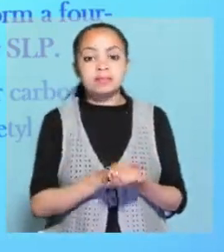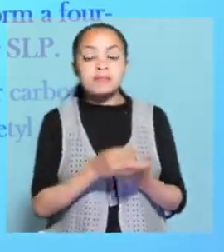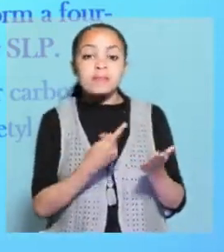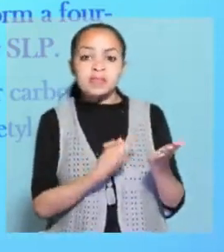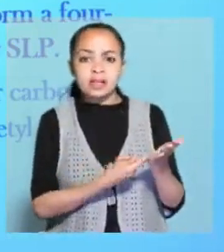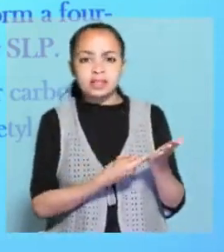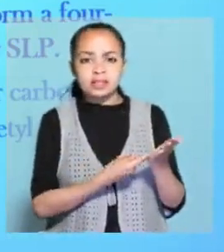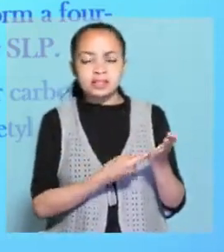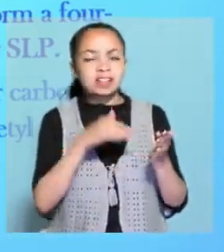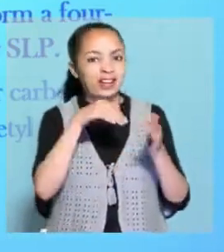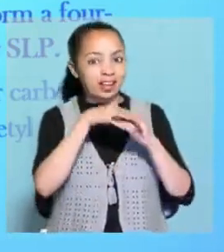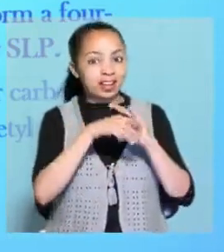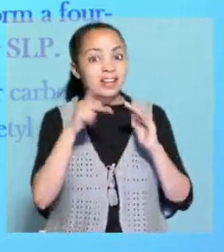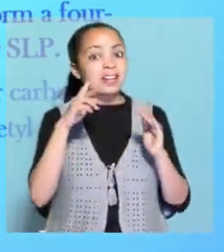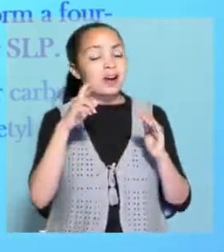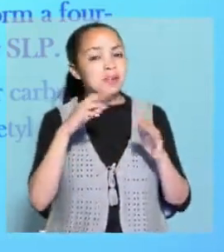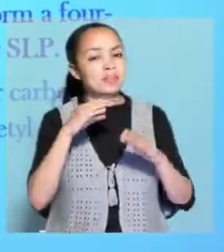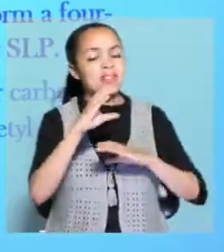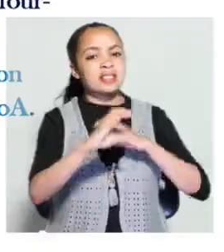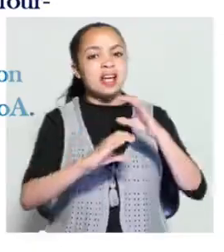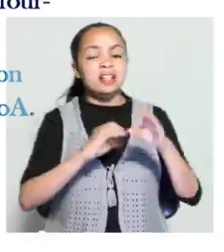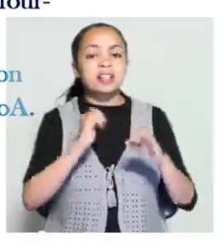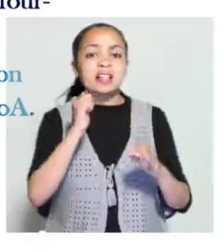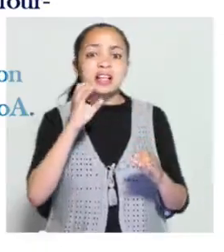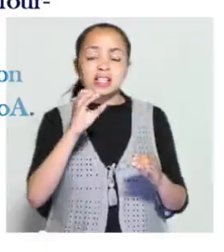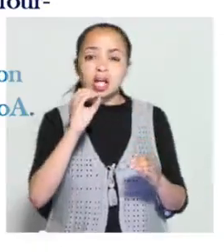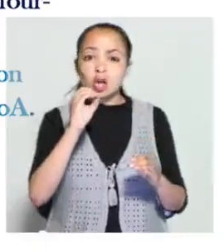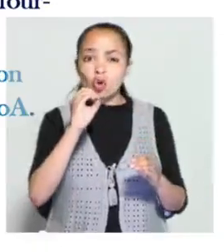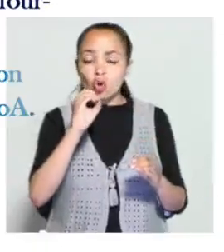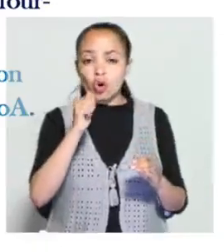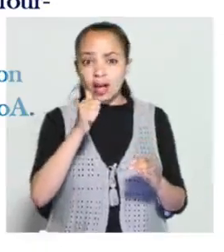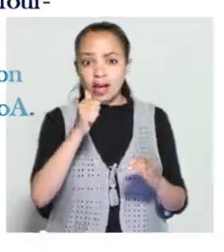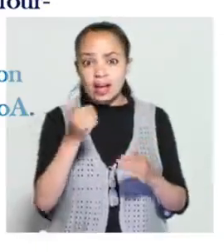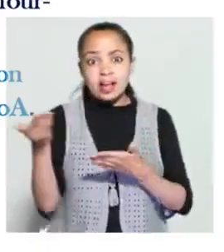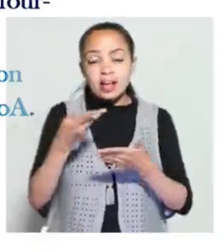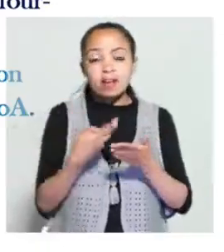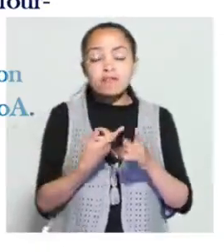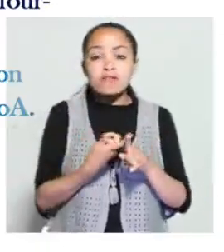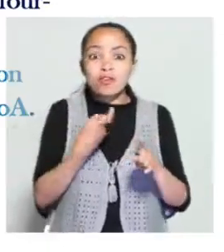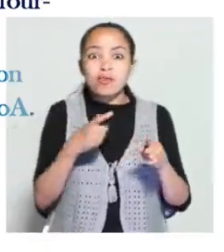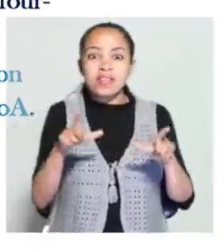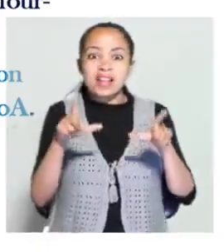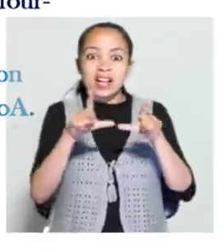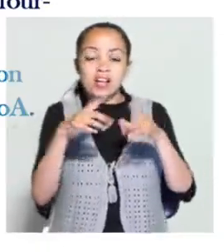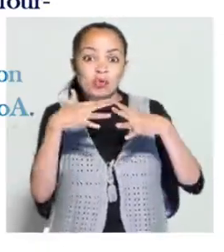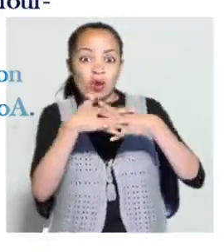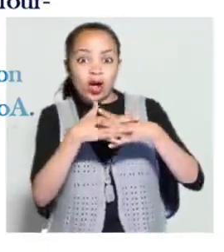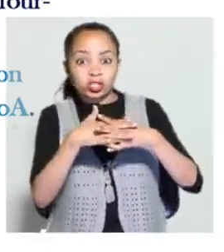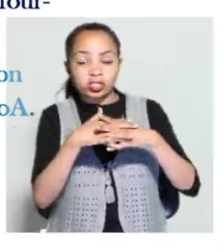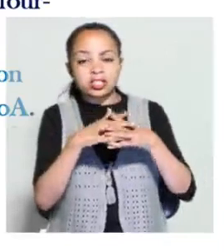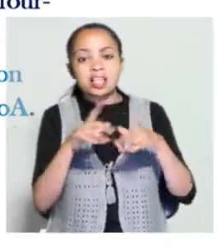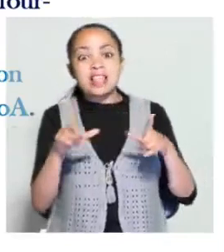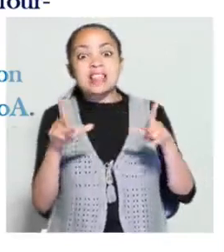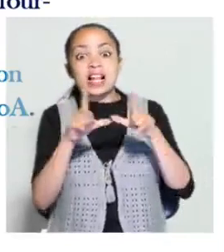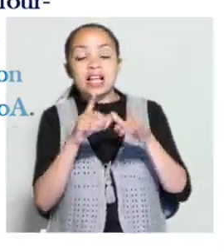Here in Kreps cycle, acetyl-CoA, which came from that of link reaction as a